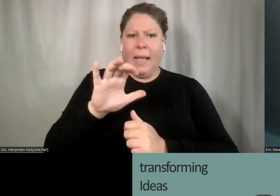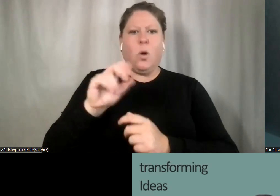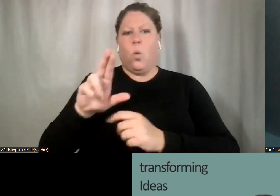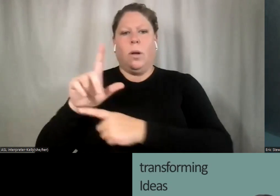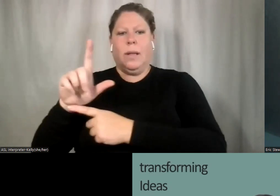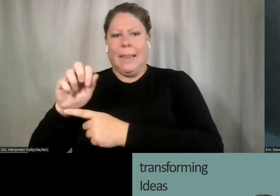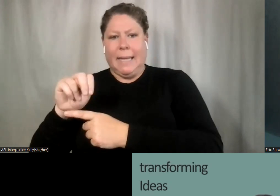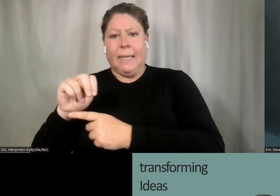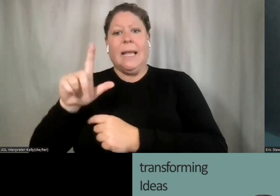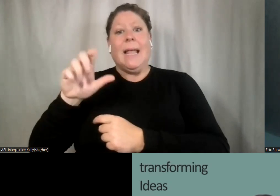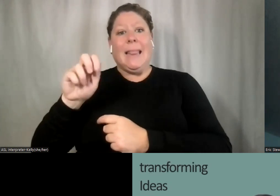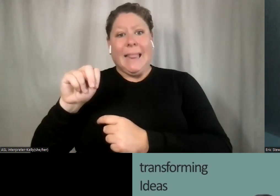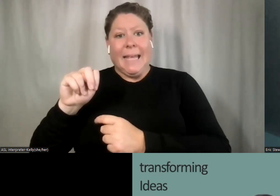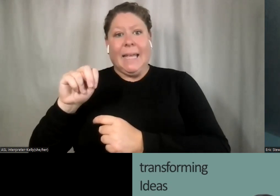of